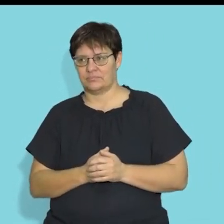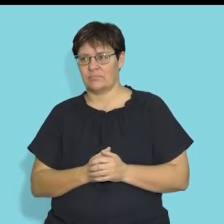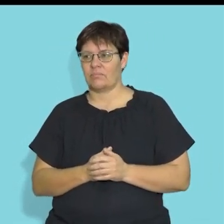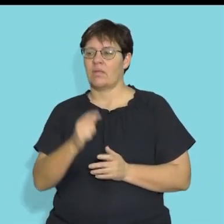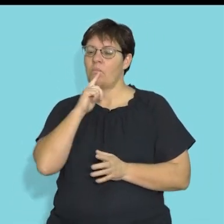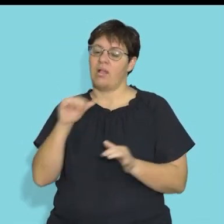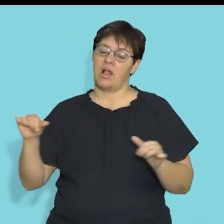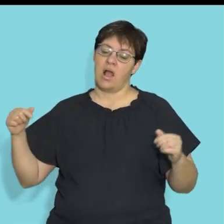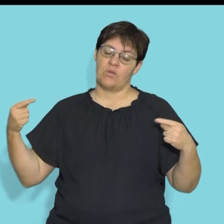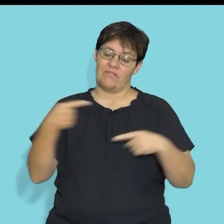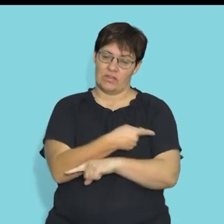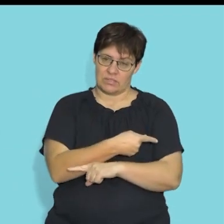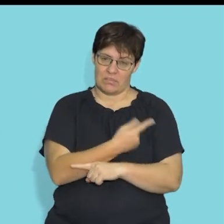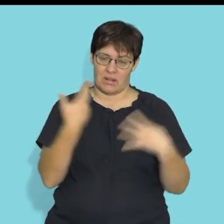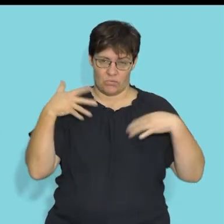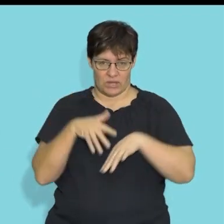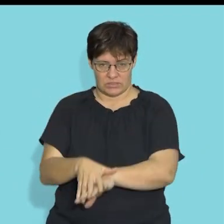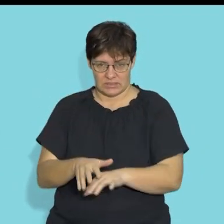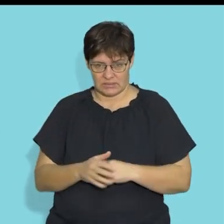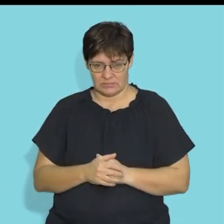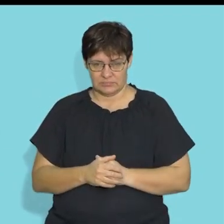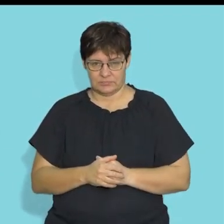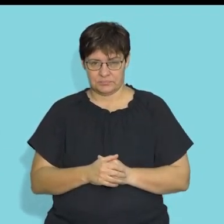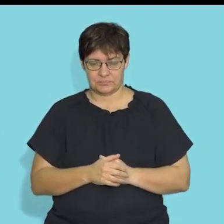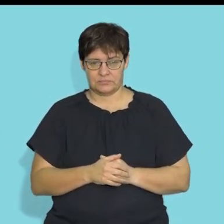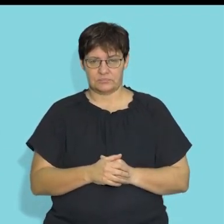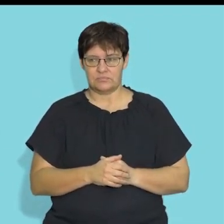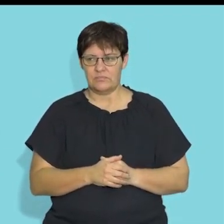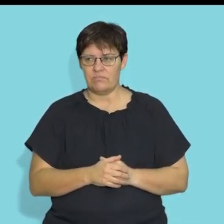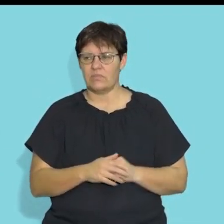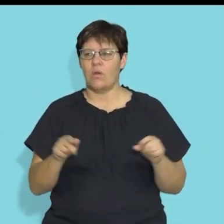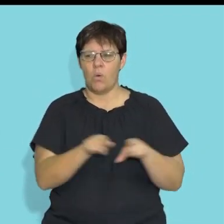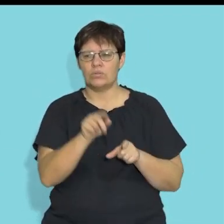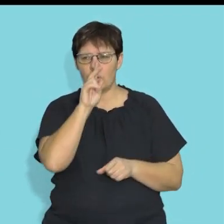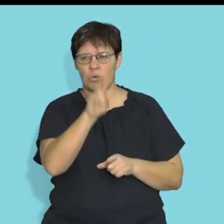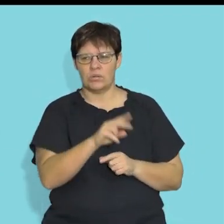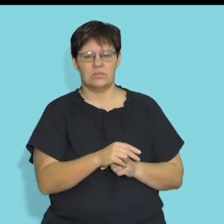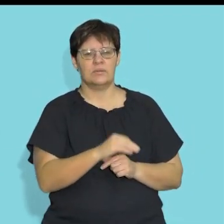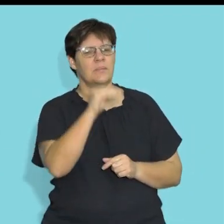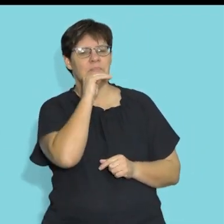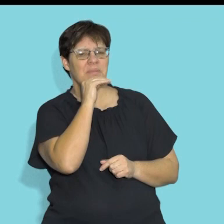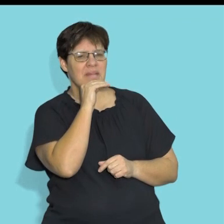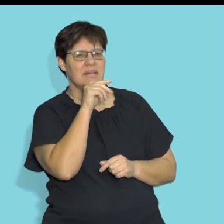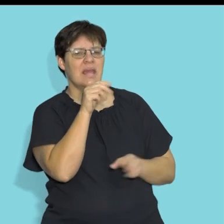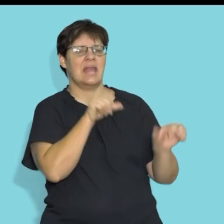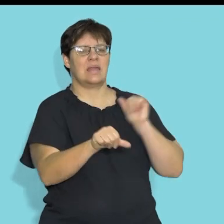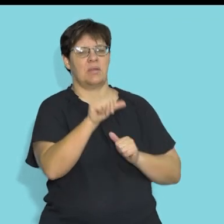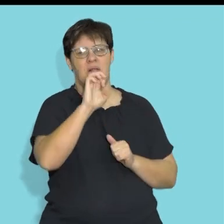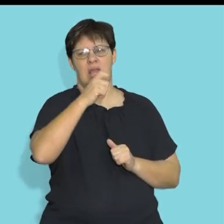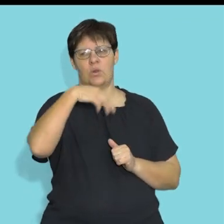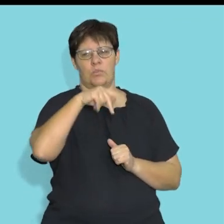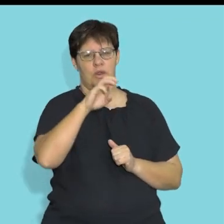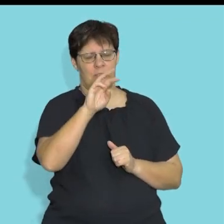We looked at reversible reactions, and We also looked at the definition of